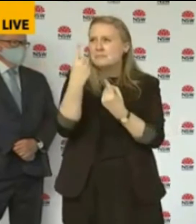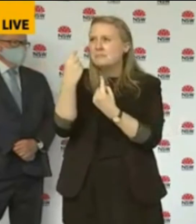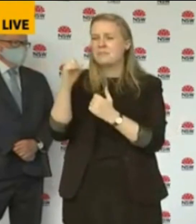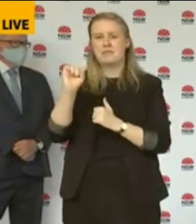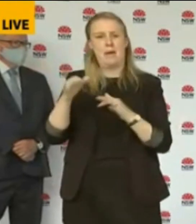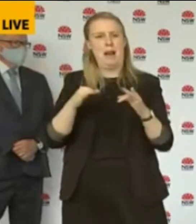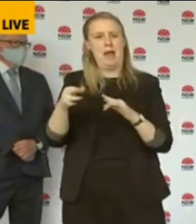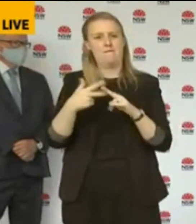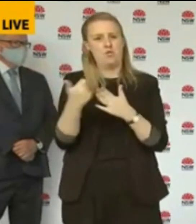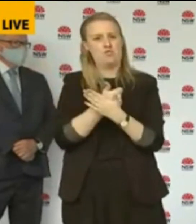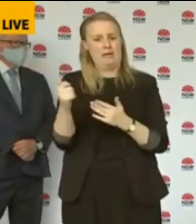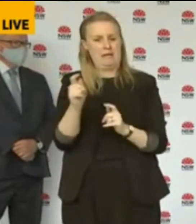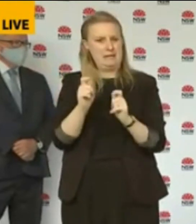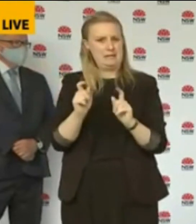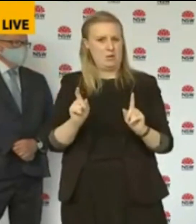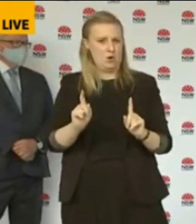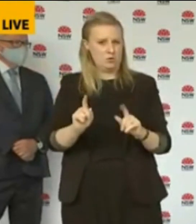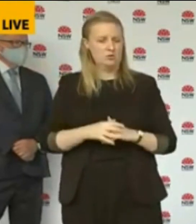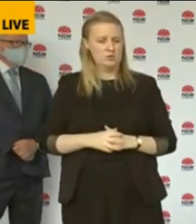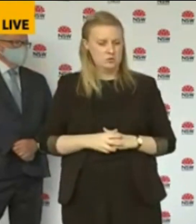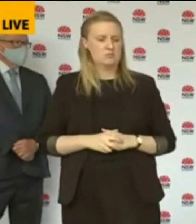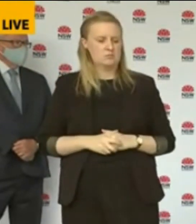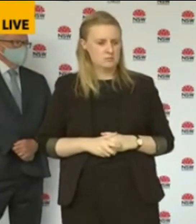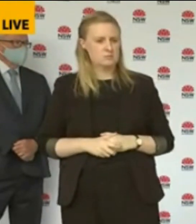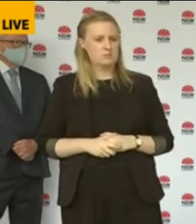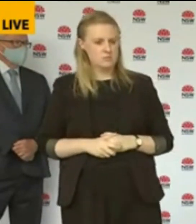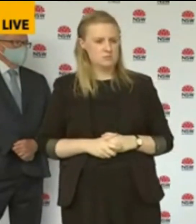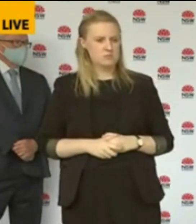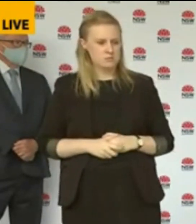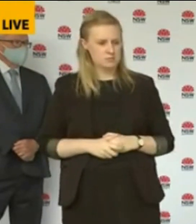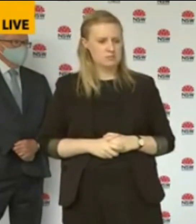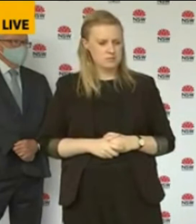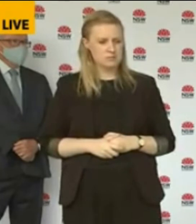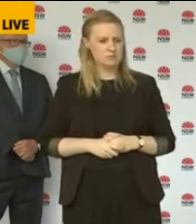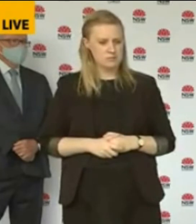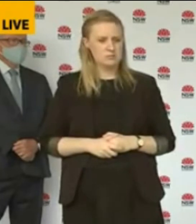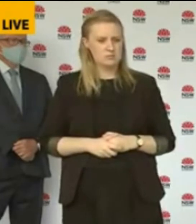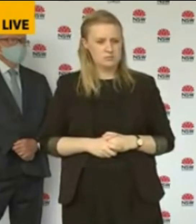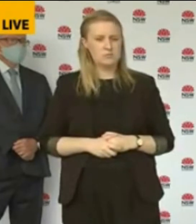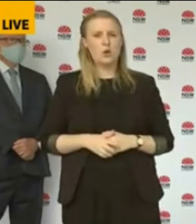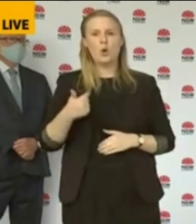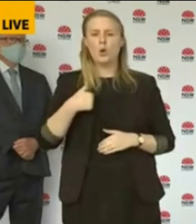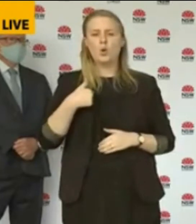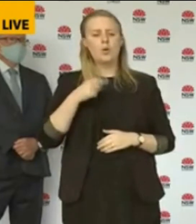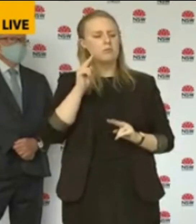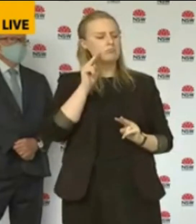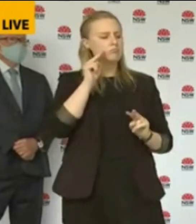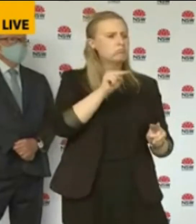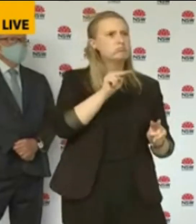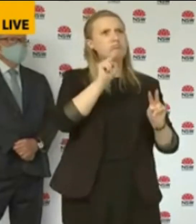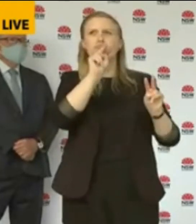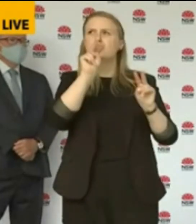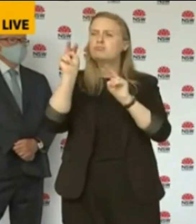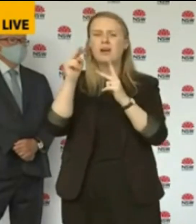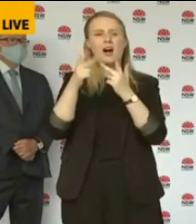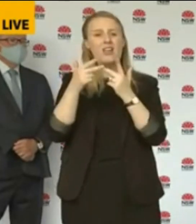only ask so much of our staff at this point in time, but it's certainly somewhere we get to. The experience in the other jurisdictions has been that by the